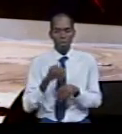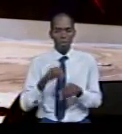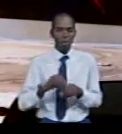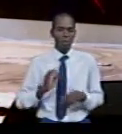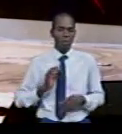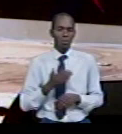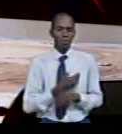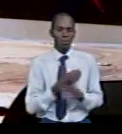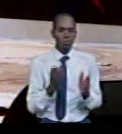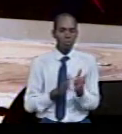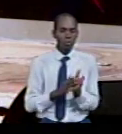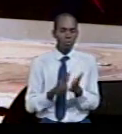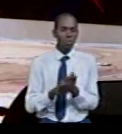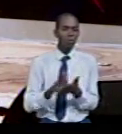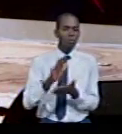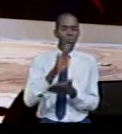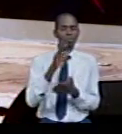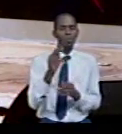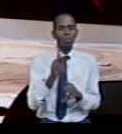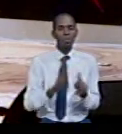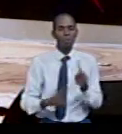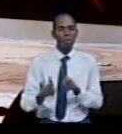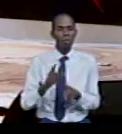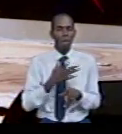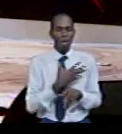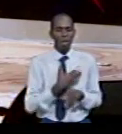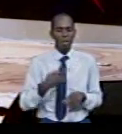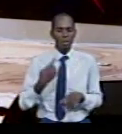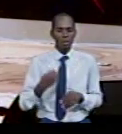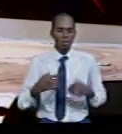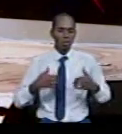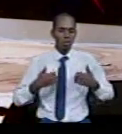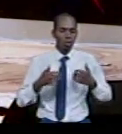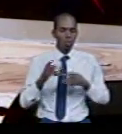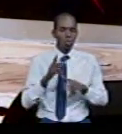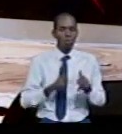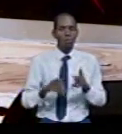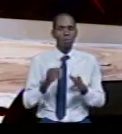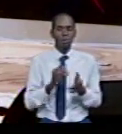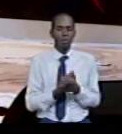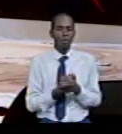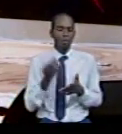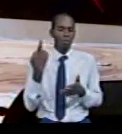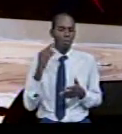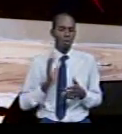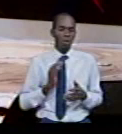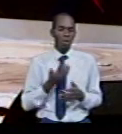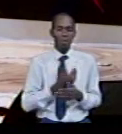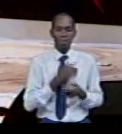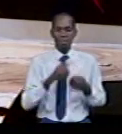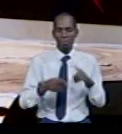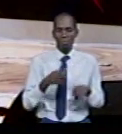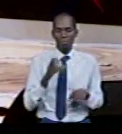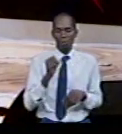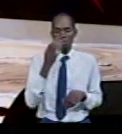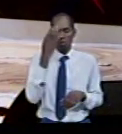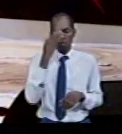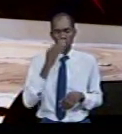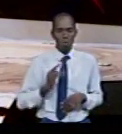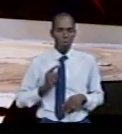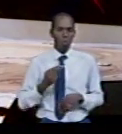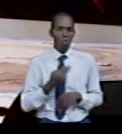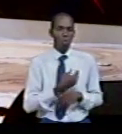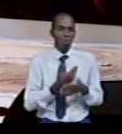our colleges, the people and the teenagers who were our peers and they knew us before and now they know